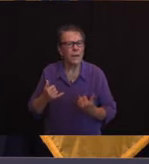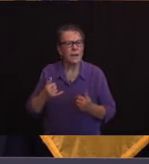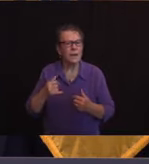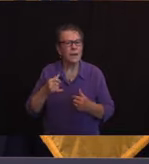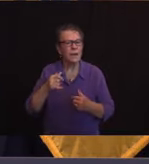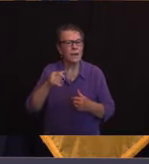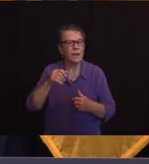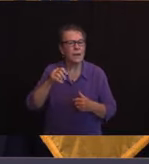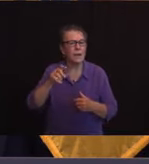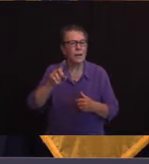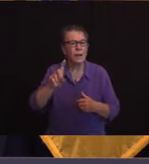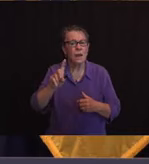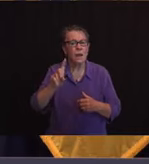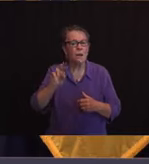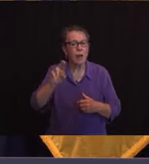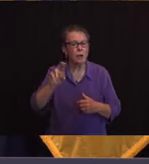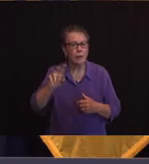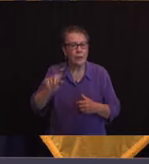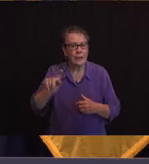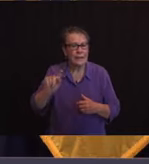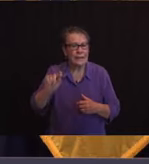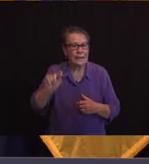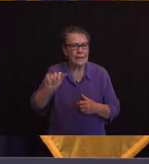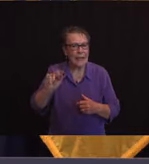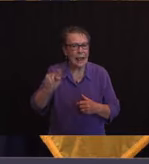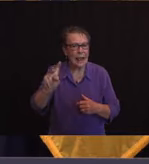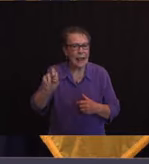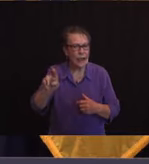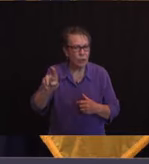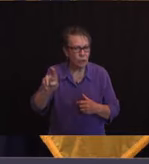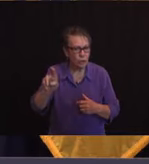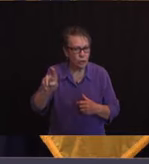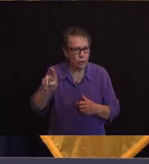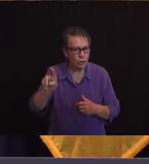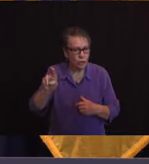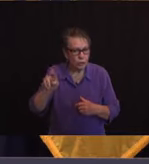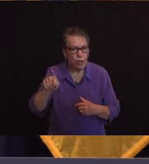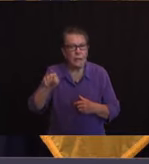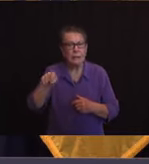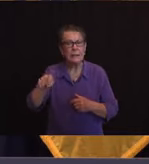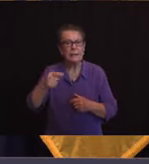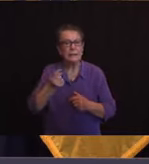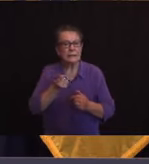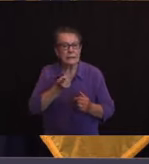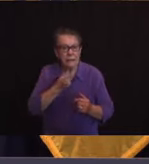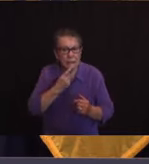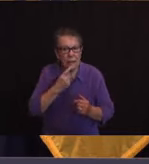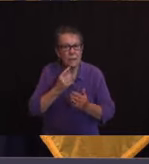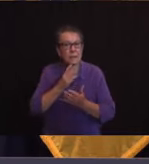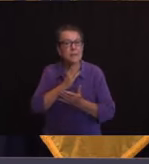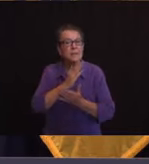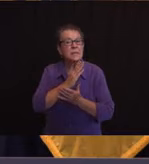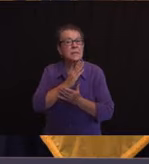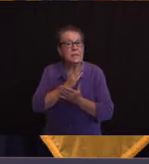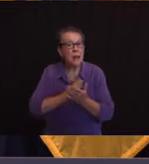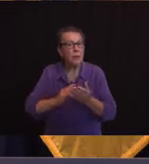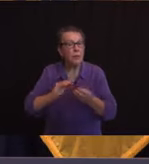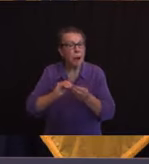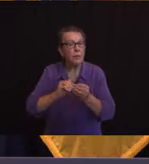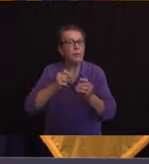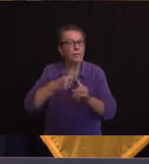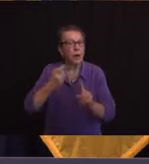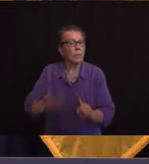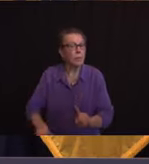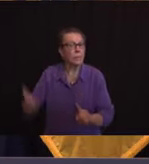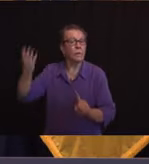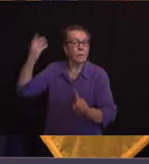or last March are necessary to gauge the epi curve. That's the way she put it, and that's perfectly understandable. Yep. But for the residents of the